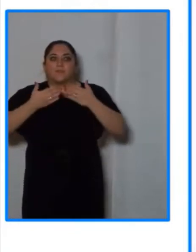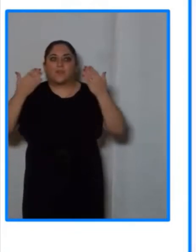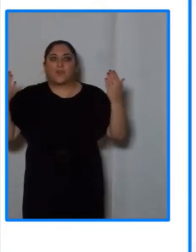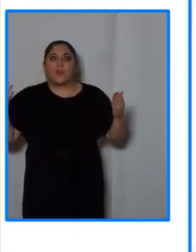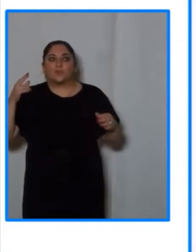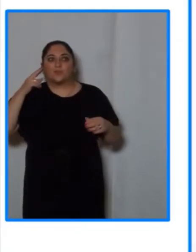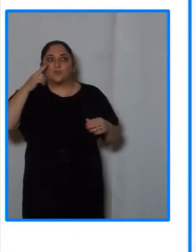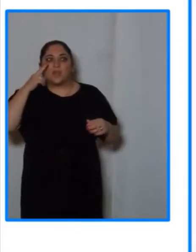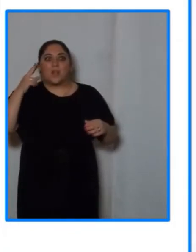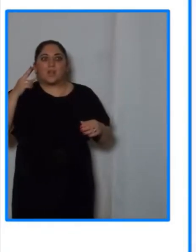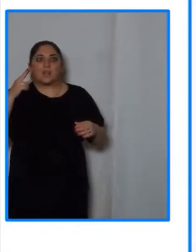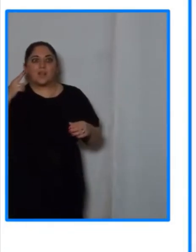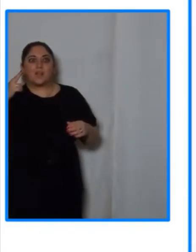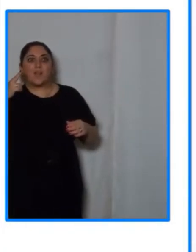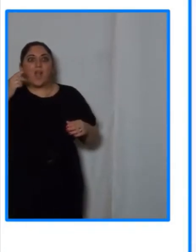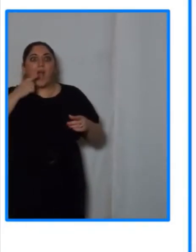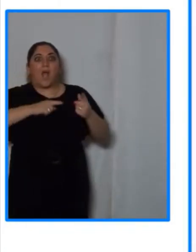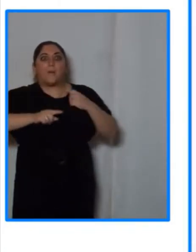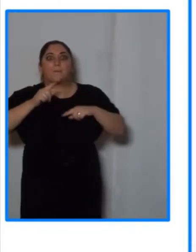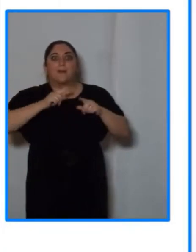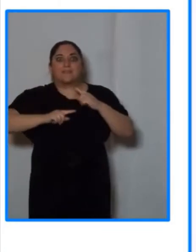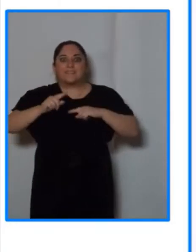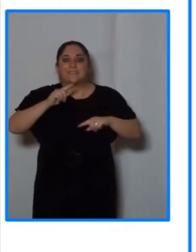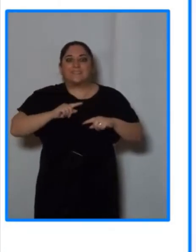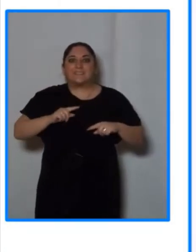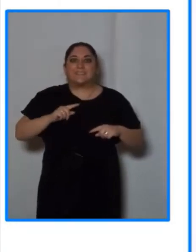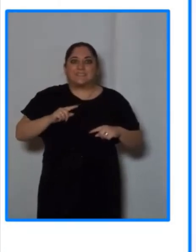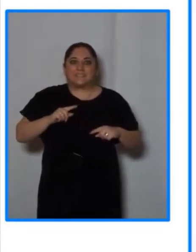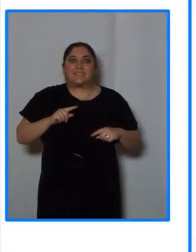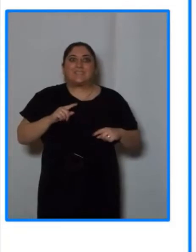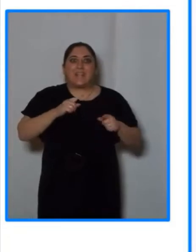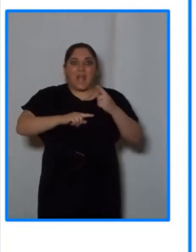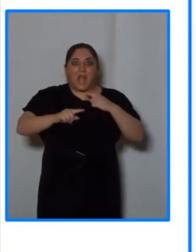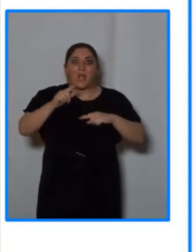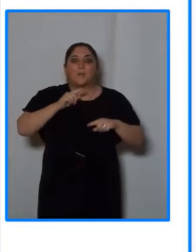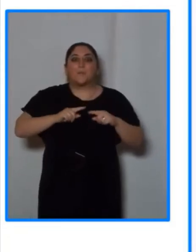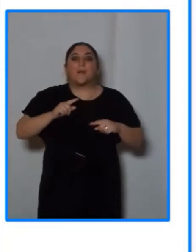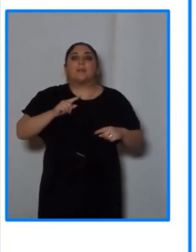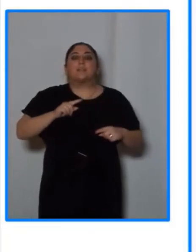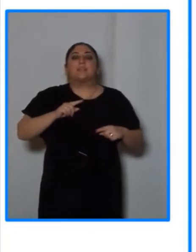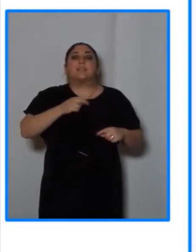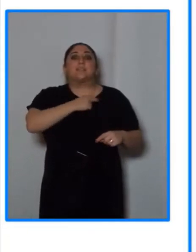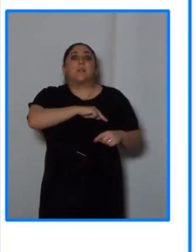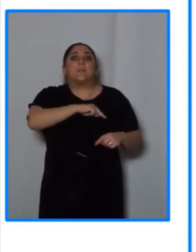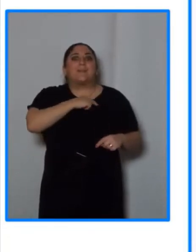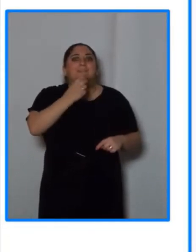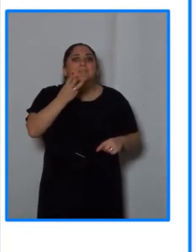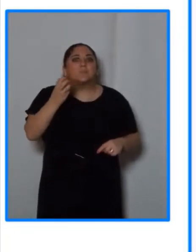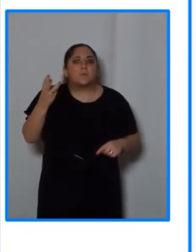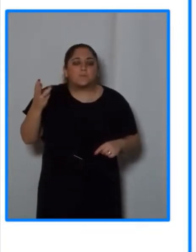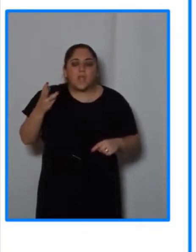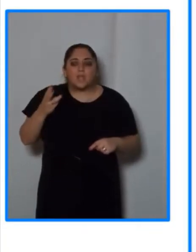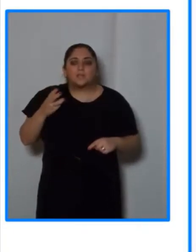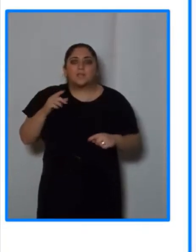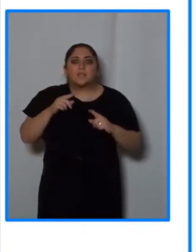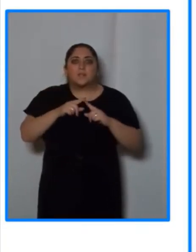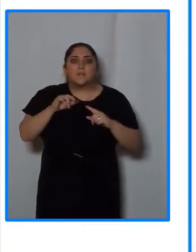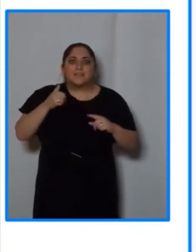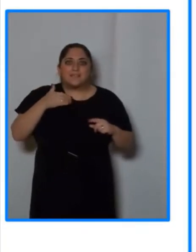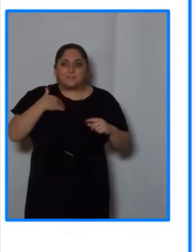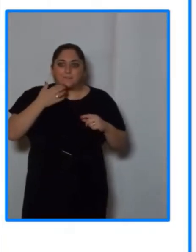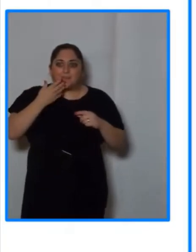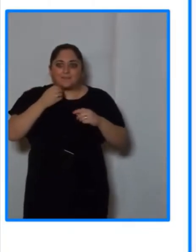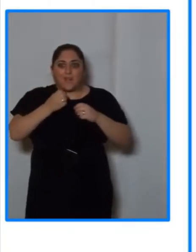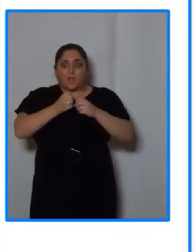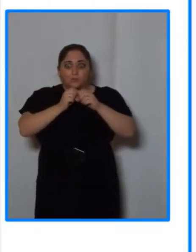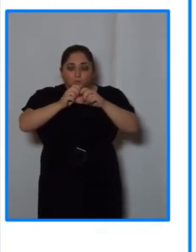Maltese news website. I zoomed into 200%, which is usually what I like to have, but then the website, when it was zoomed in,